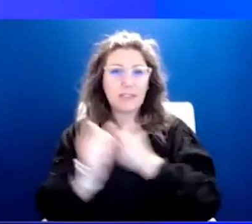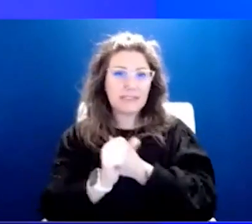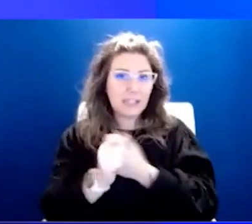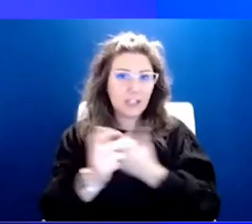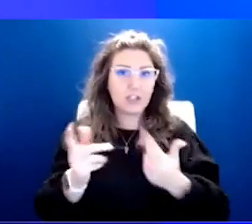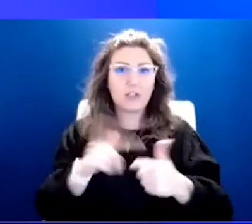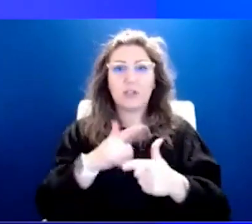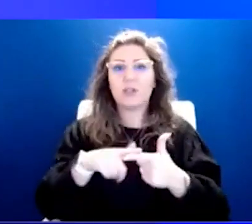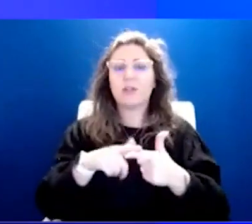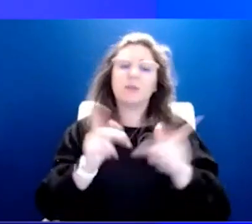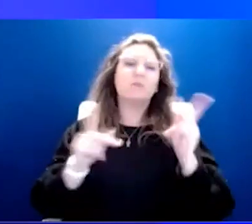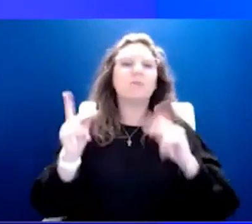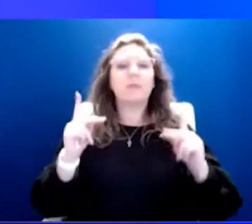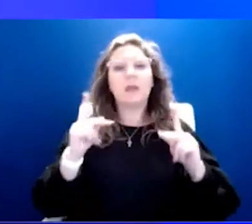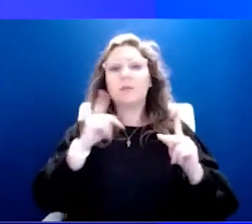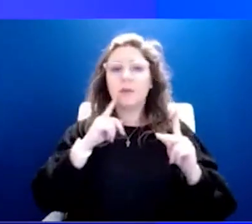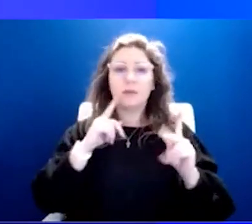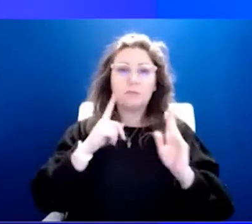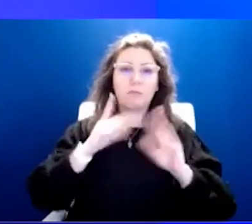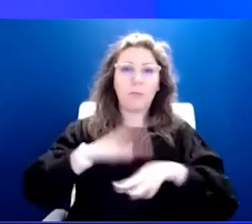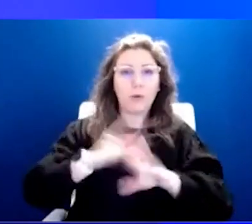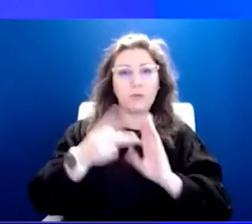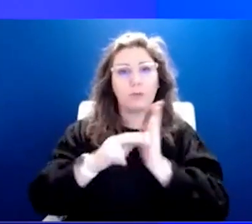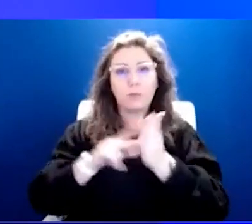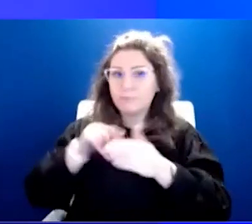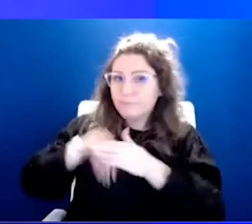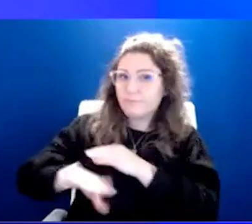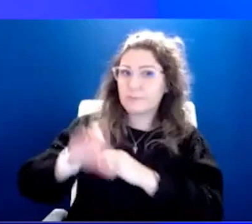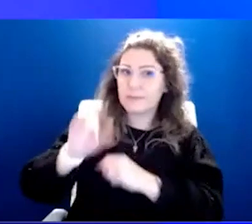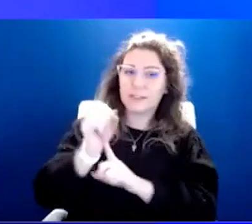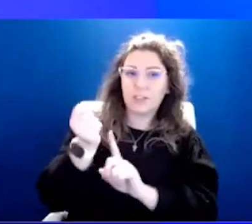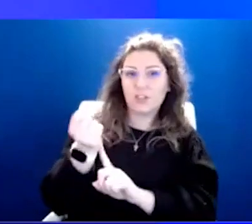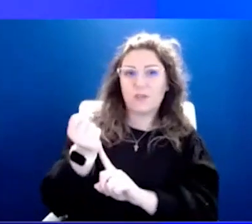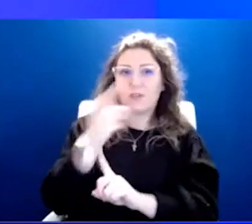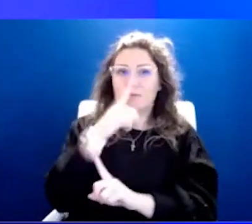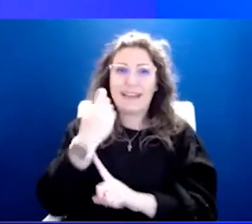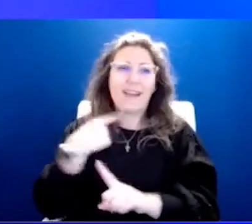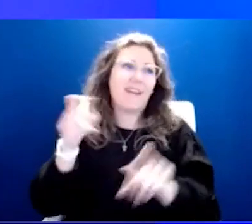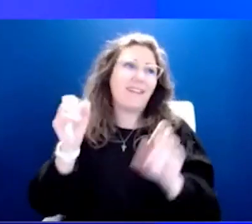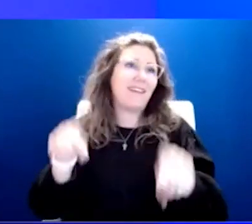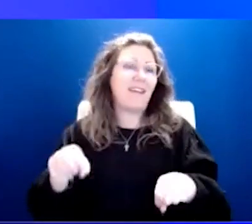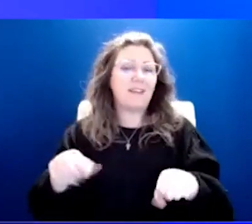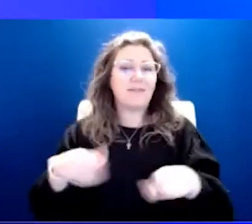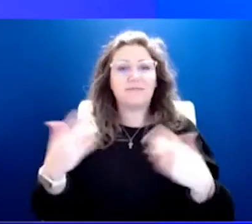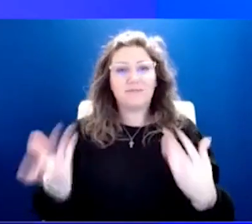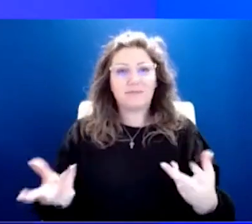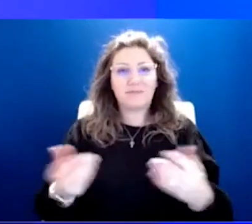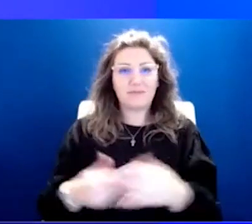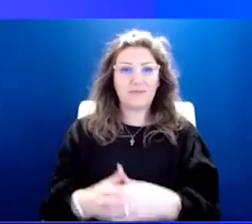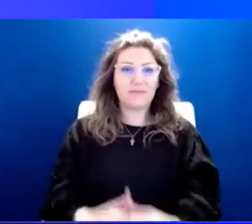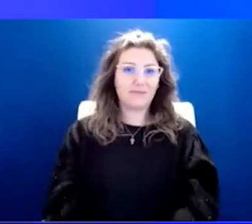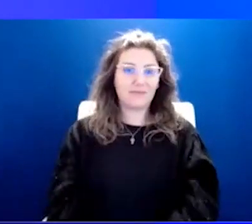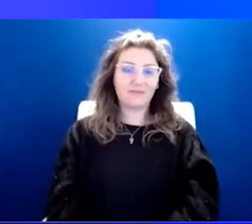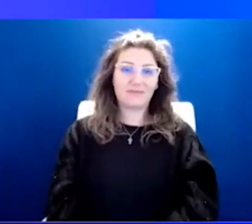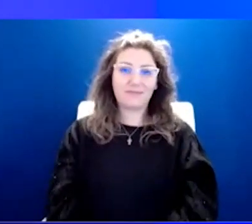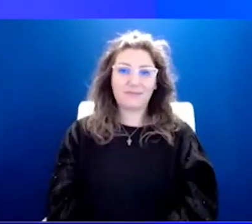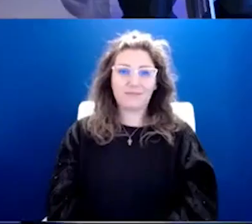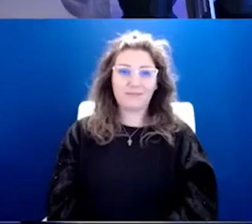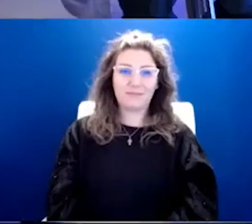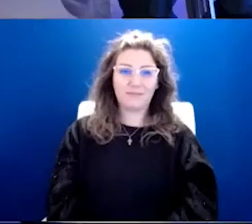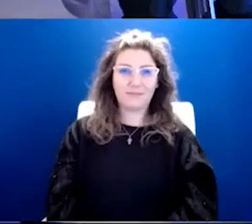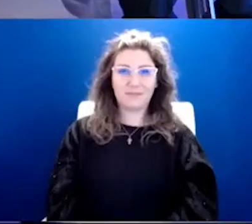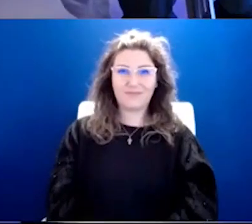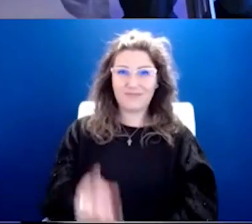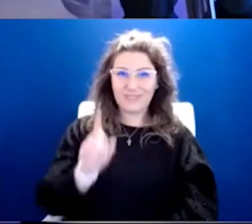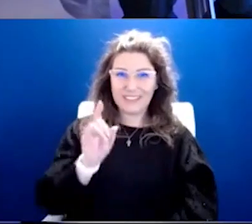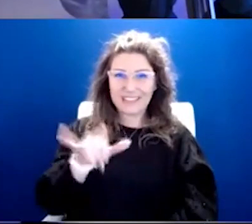having people intentionally going into situations because they can, you know. Is this where you bang your head against the wall?